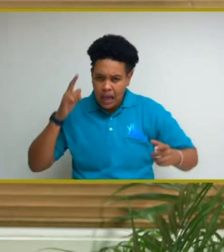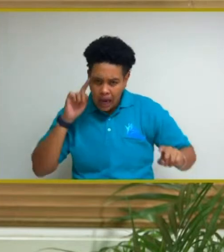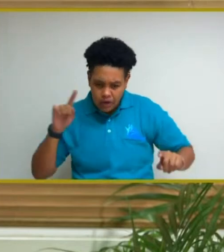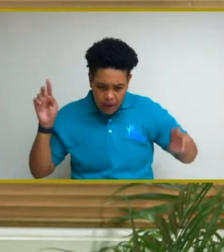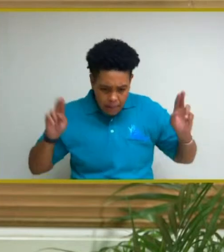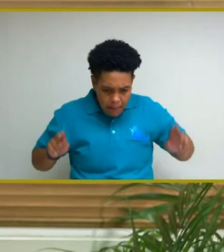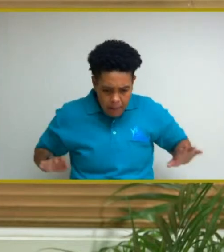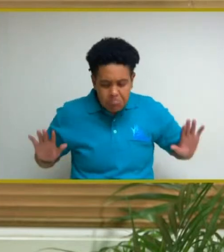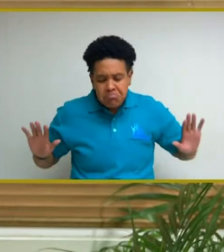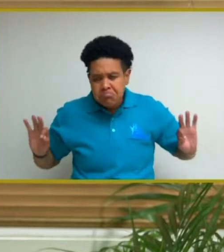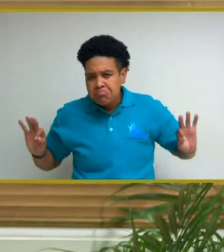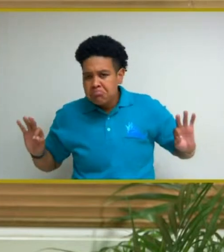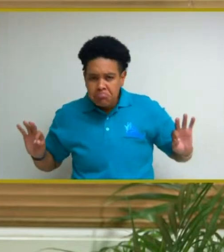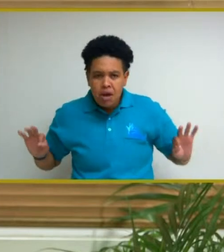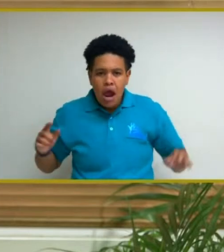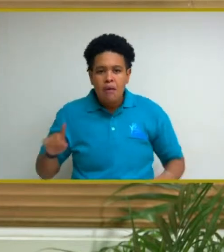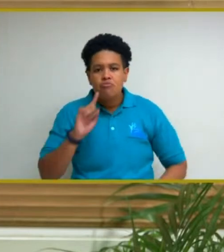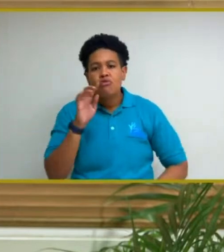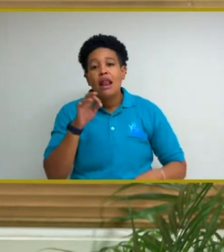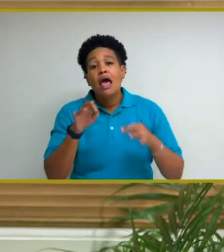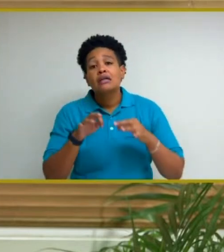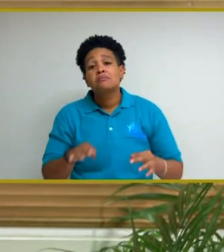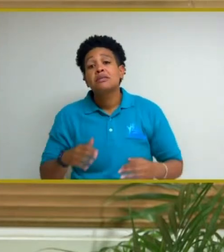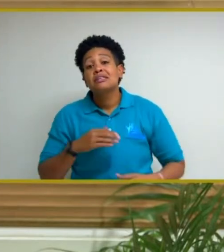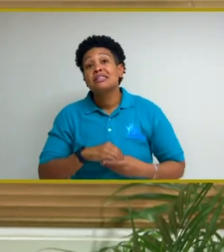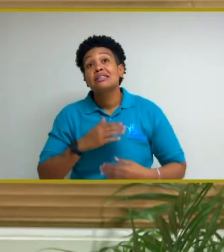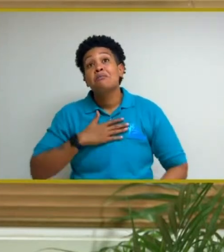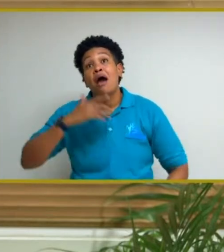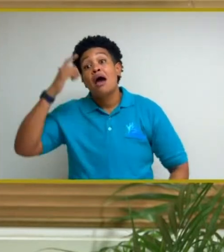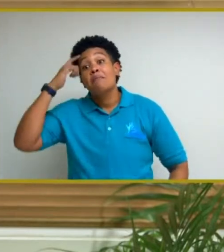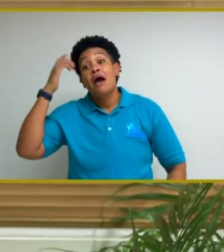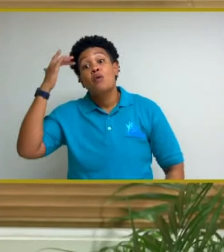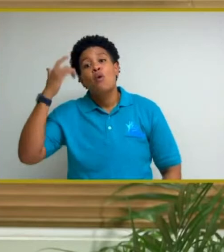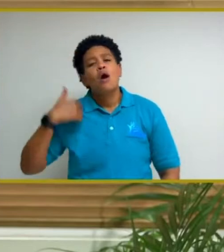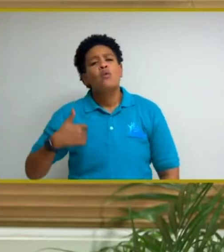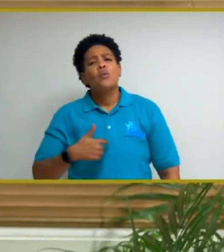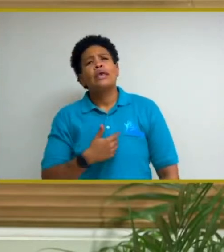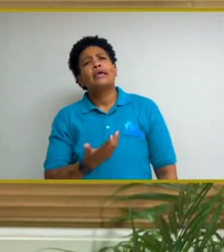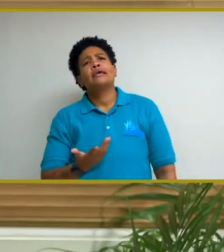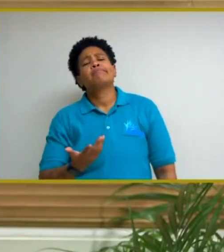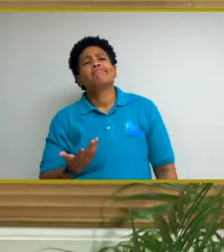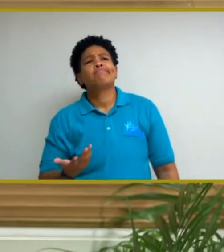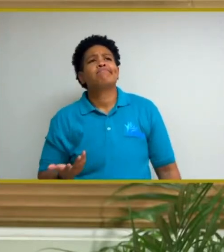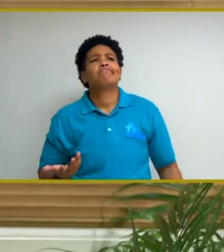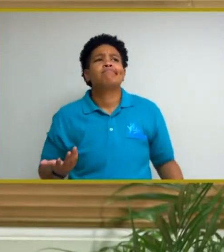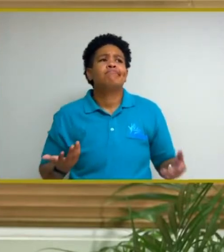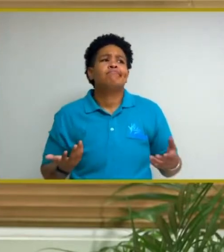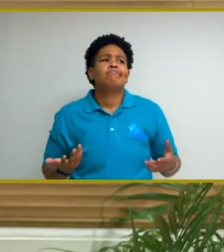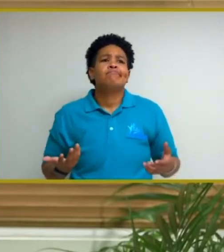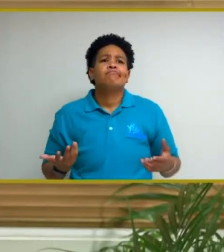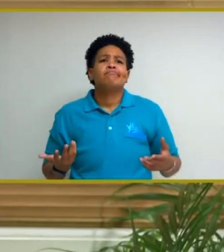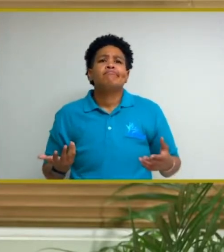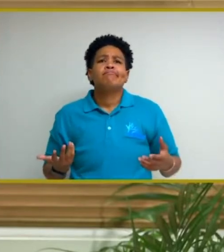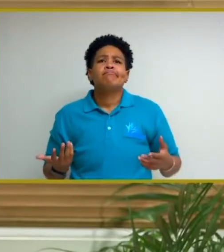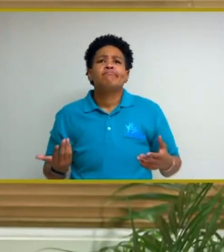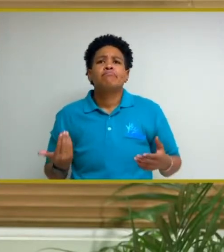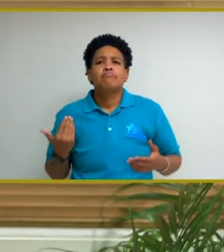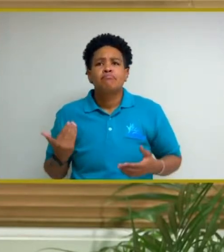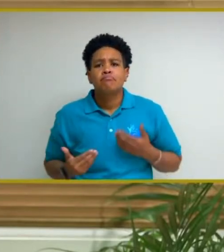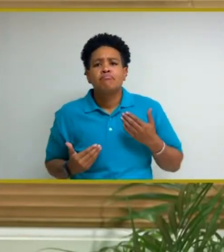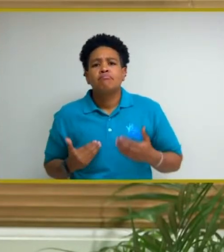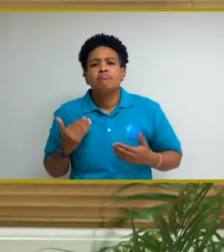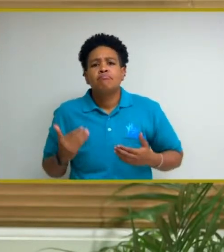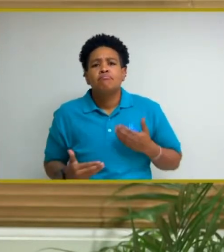then it explains, to my mind, why we are going at the pace that we are